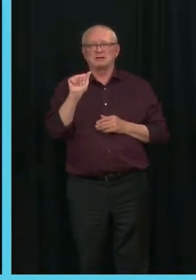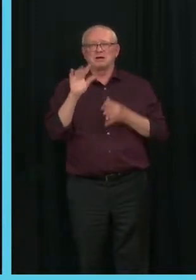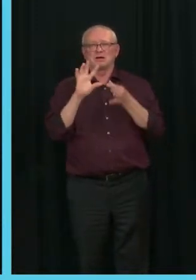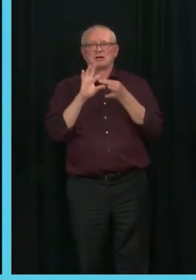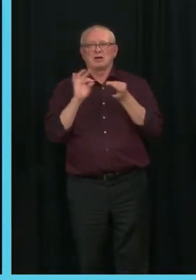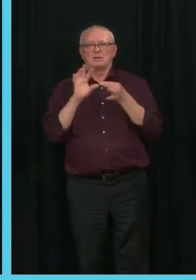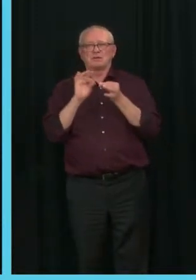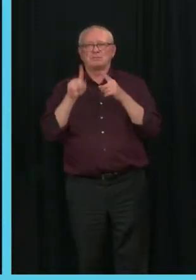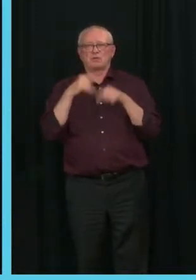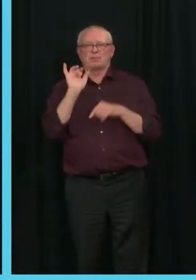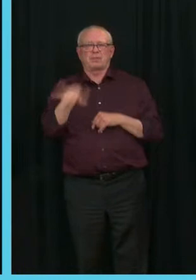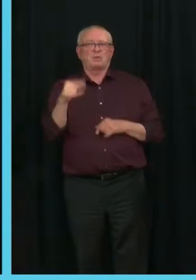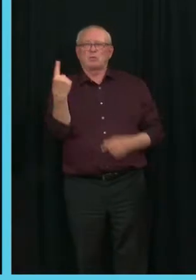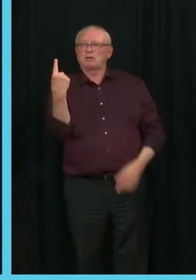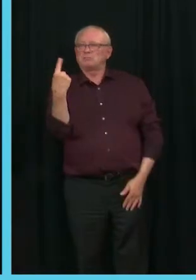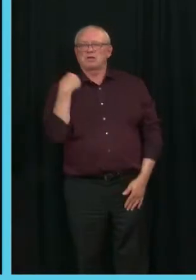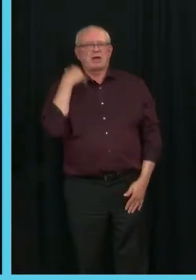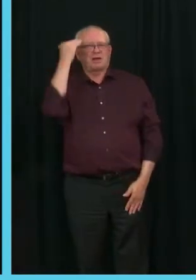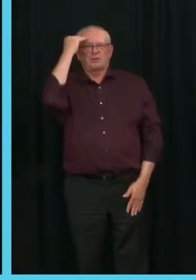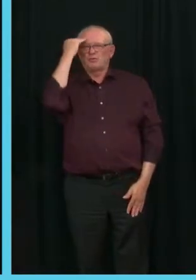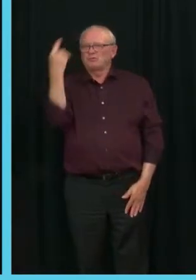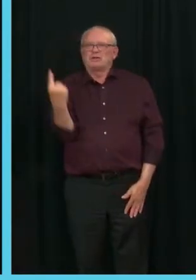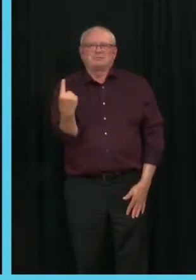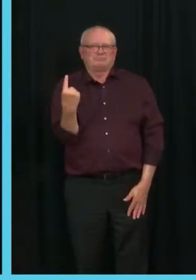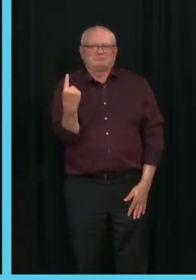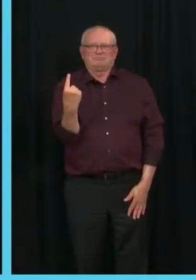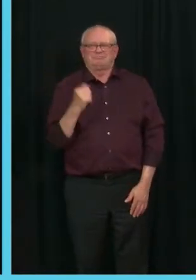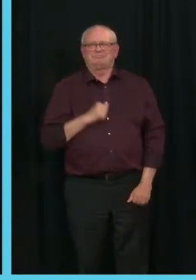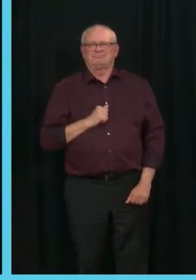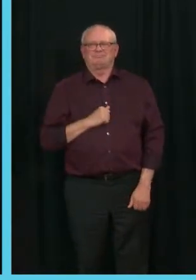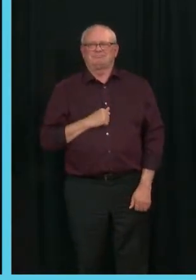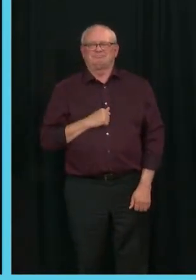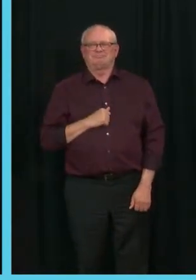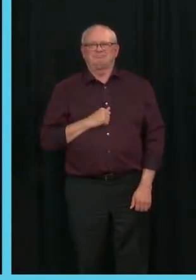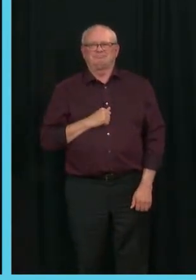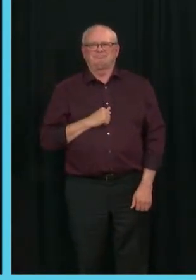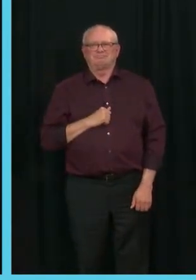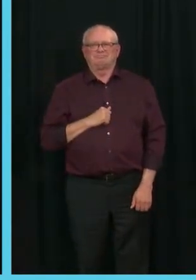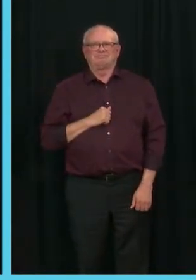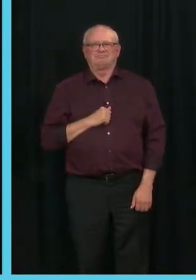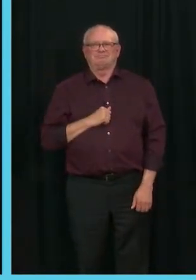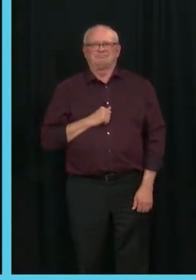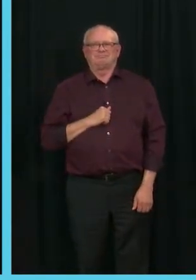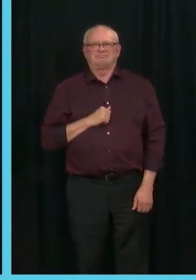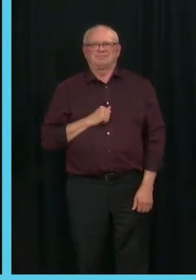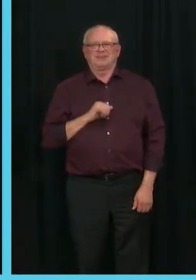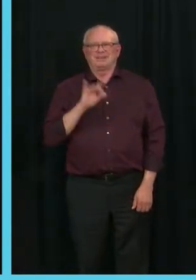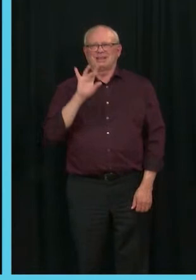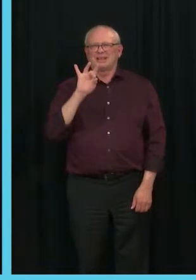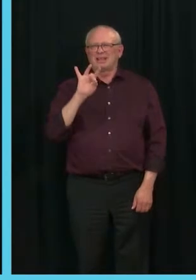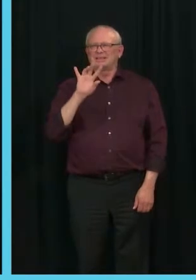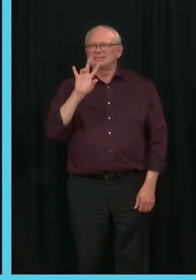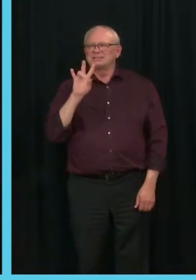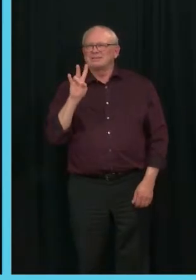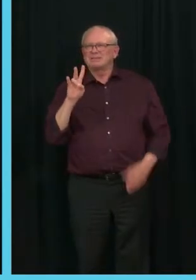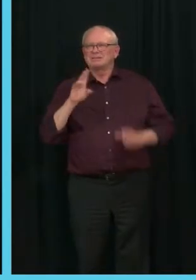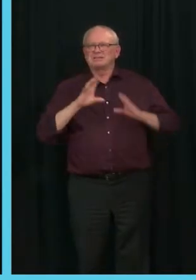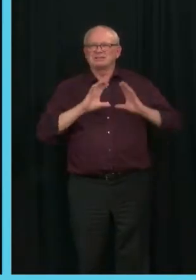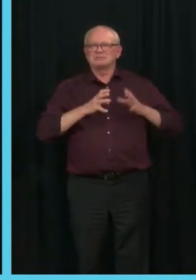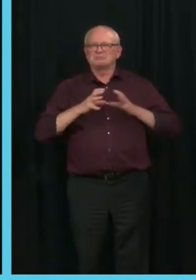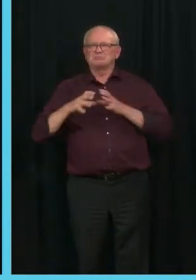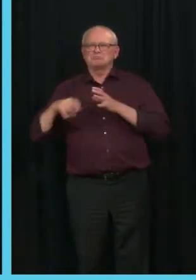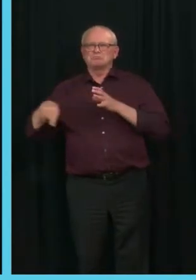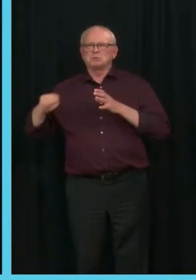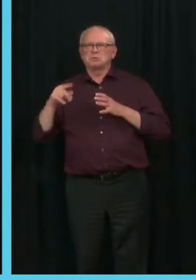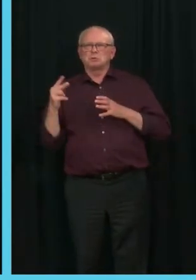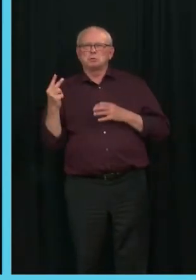of. And I think 2 or 3 of the 87 constituency associations. What you folks who write